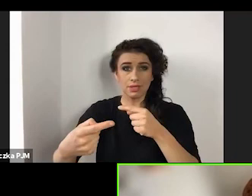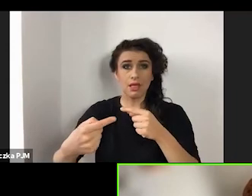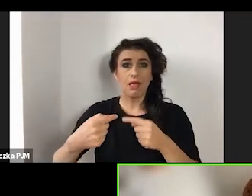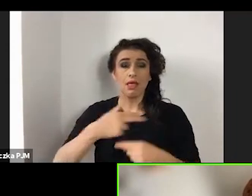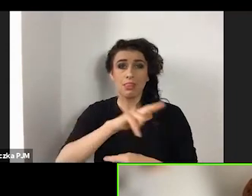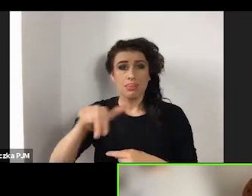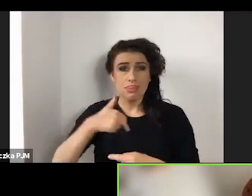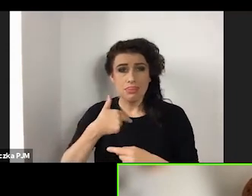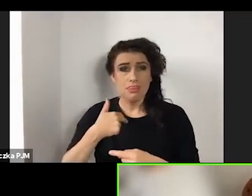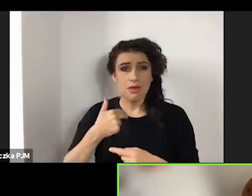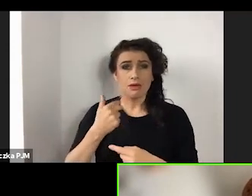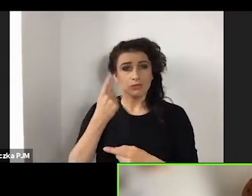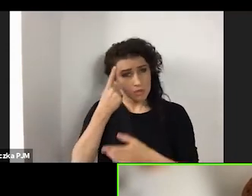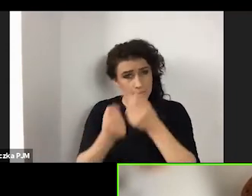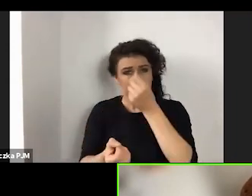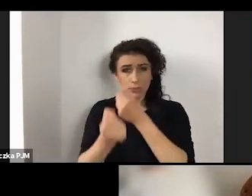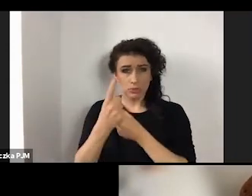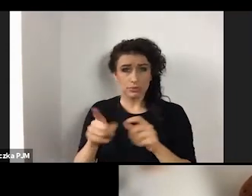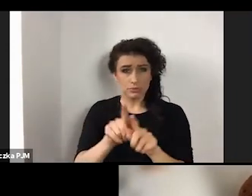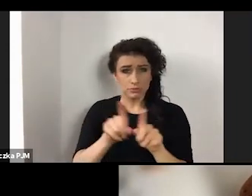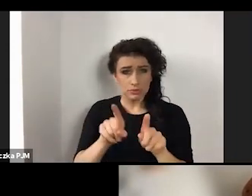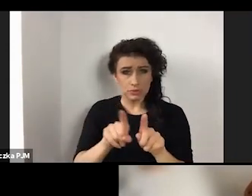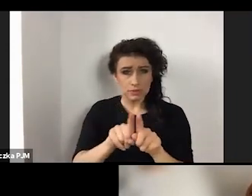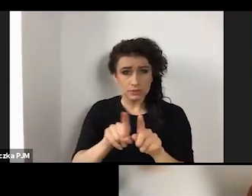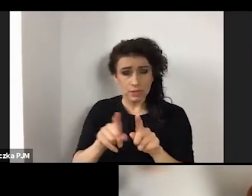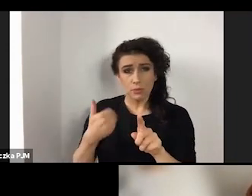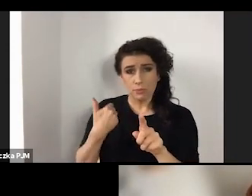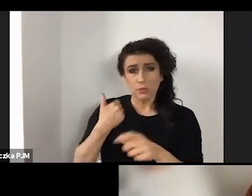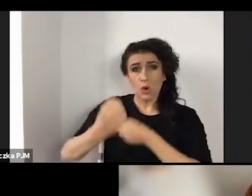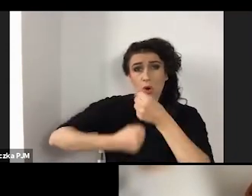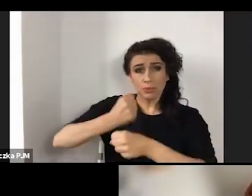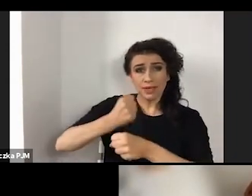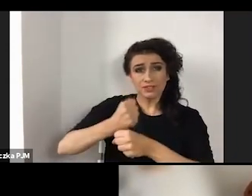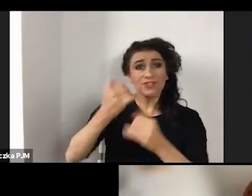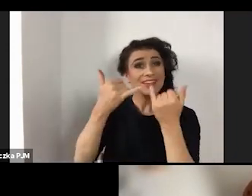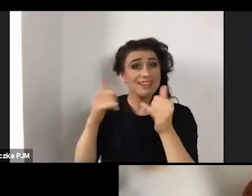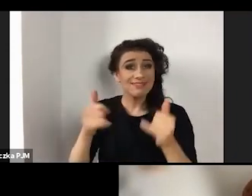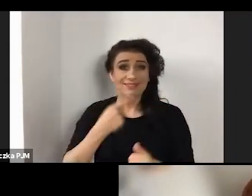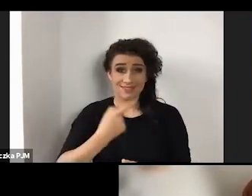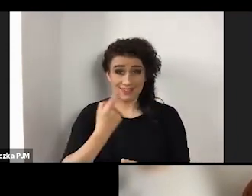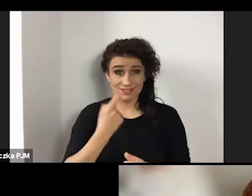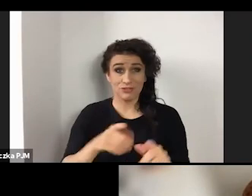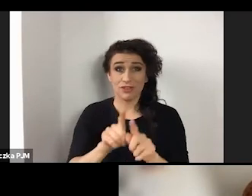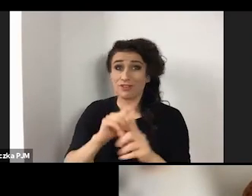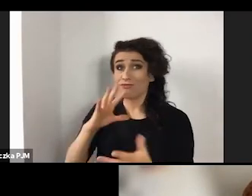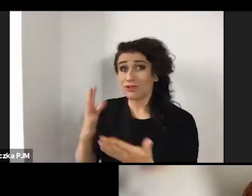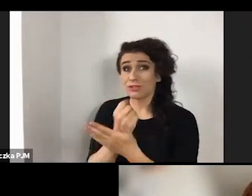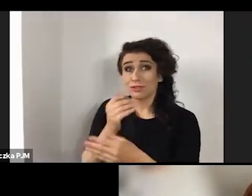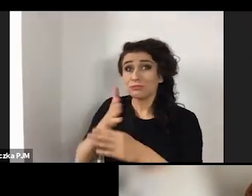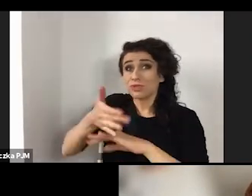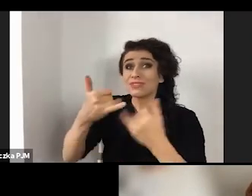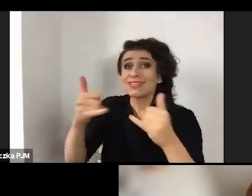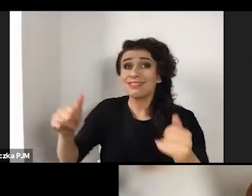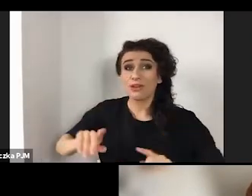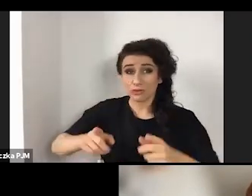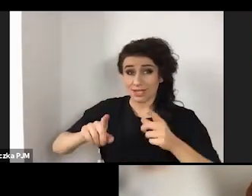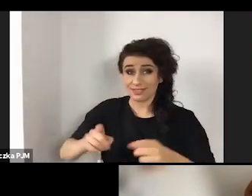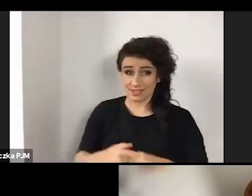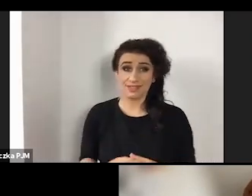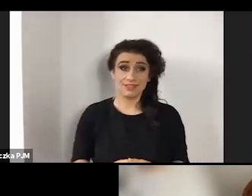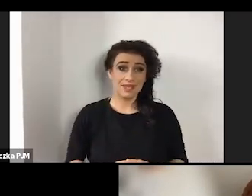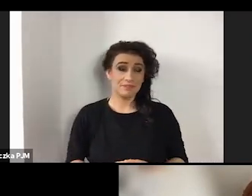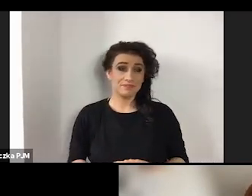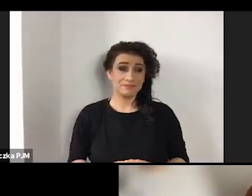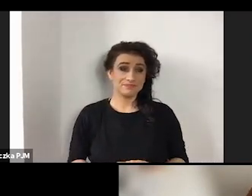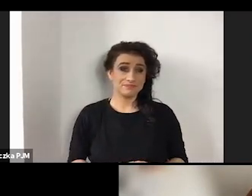organizations. Yeah. I think that going international in Poland, you will have at